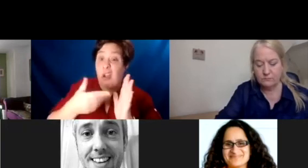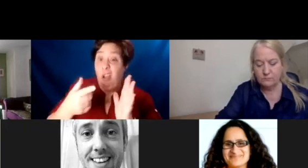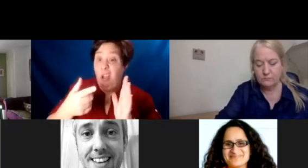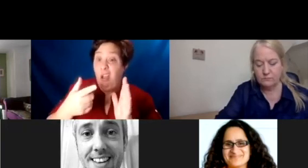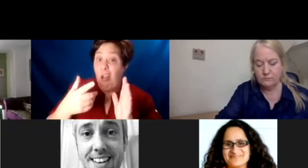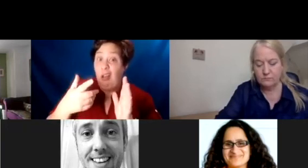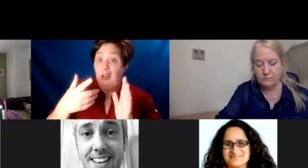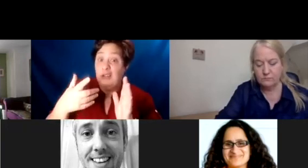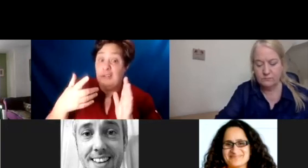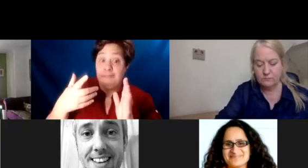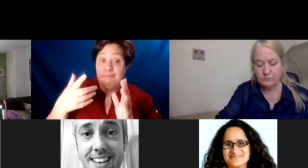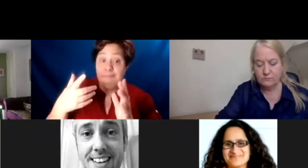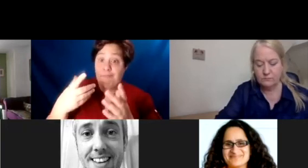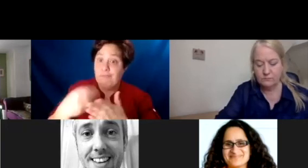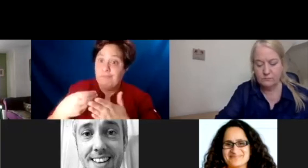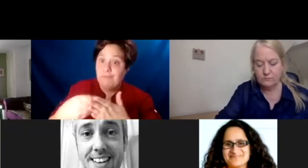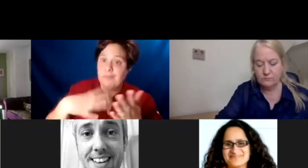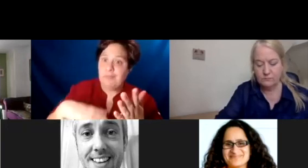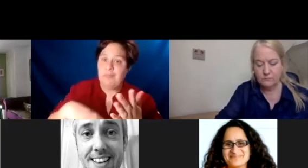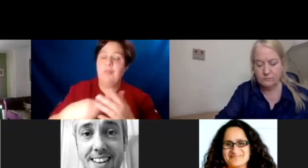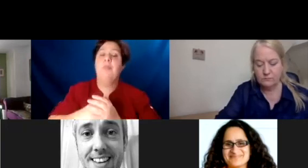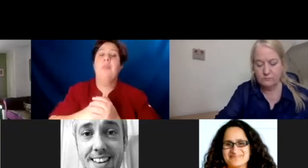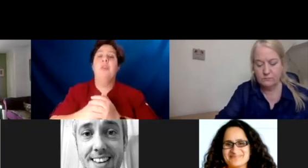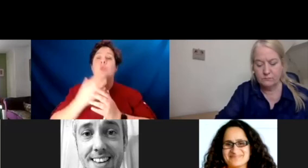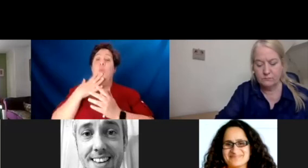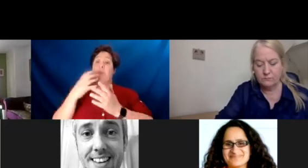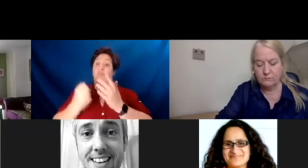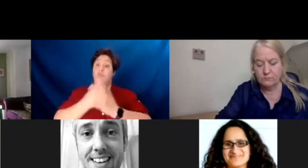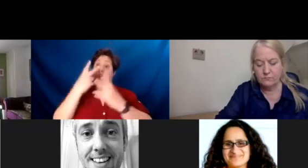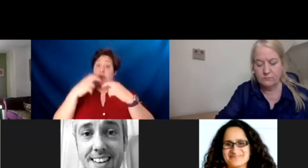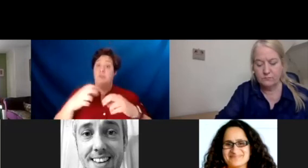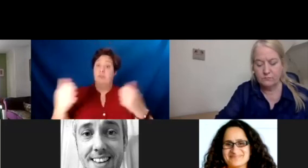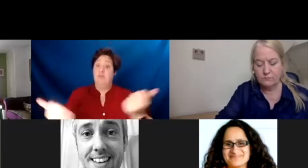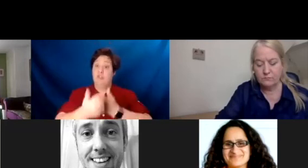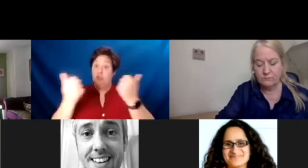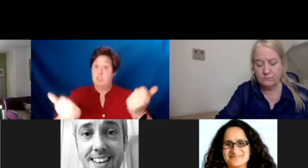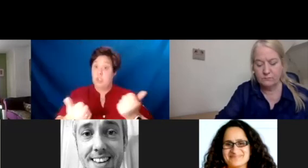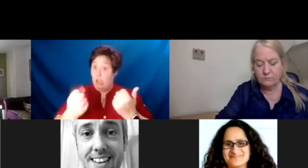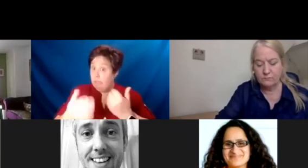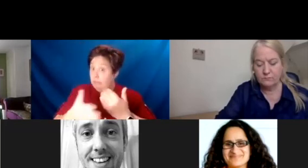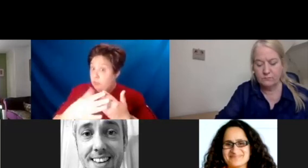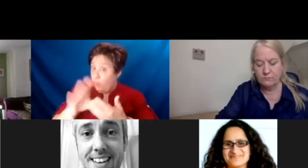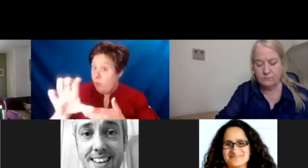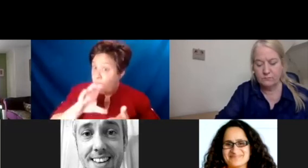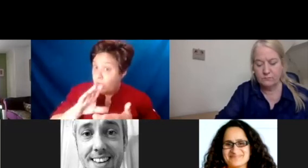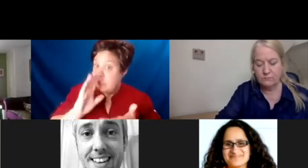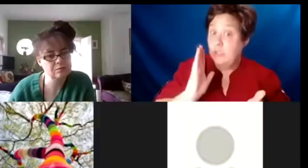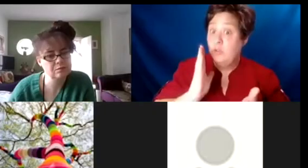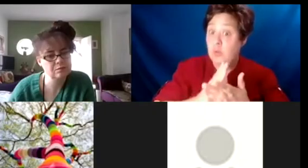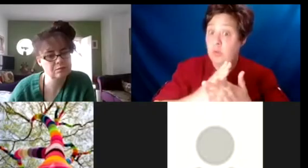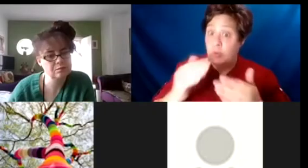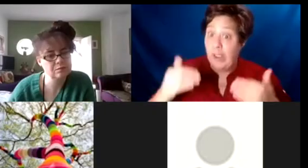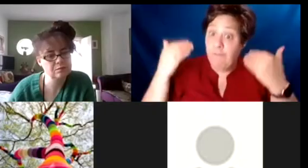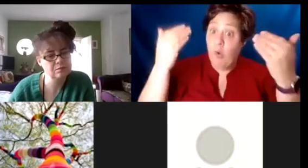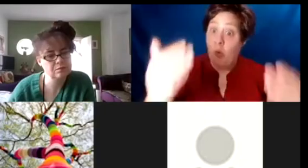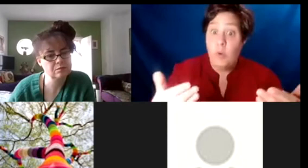doing already. And then once the R&D is done, is there further funding to actually take the piece forwards, and how